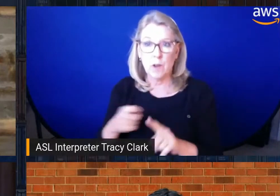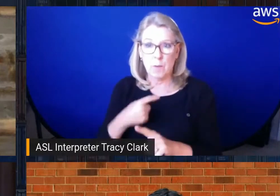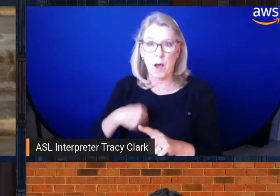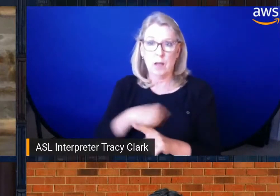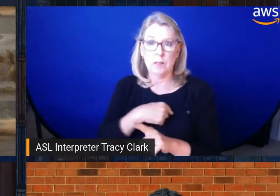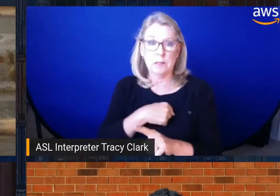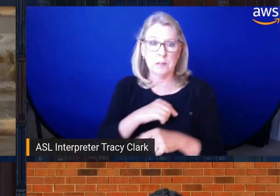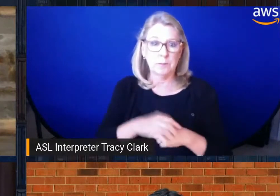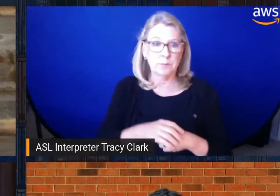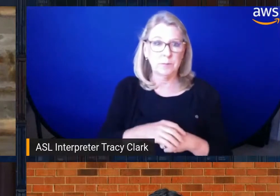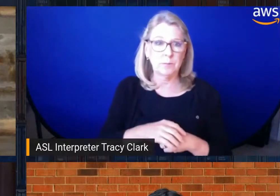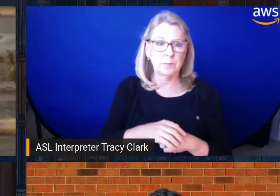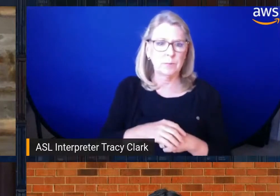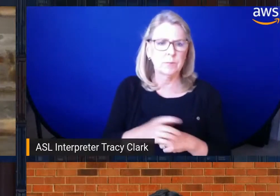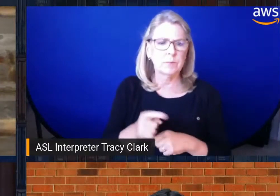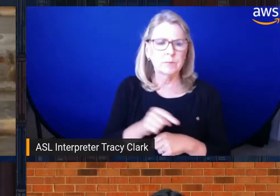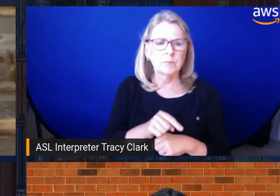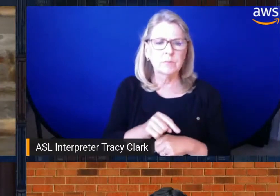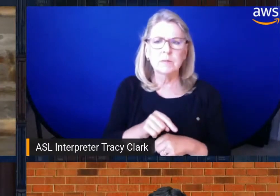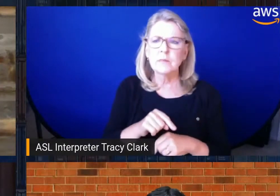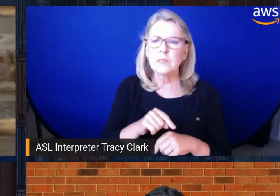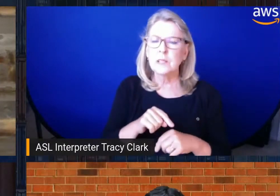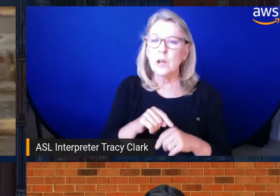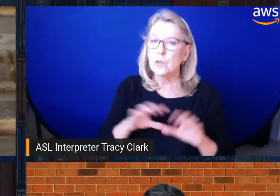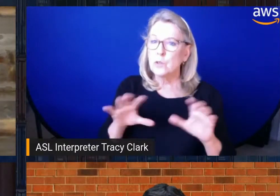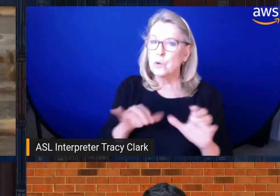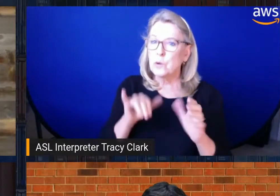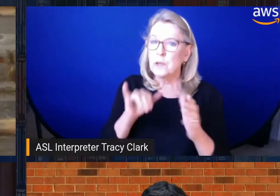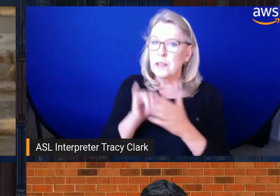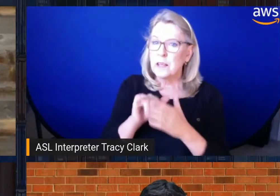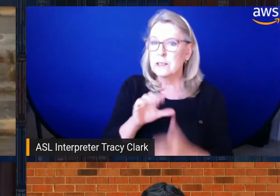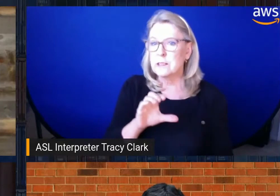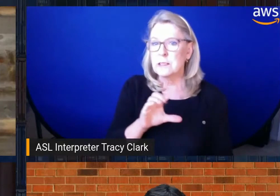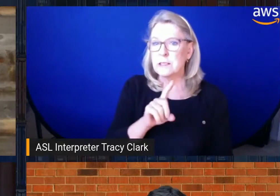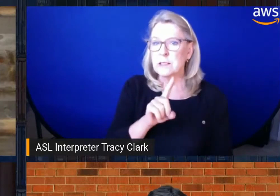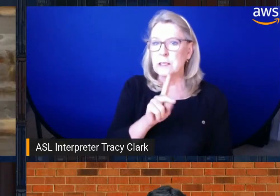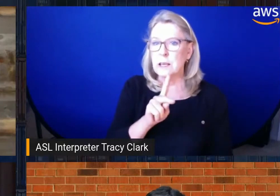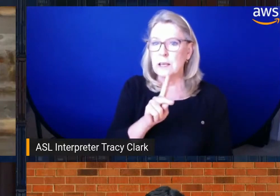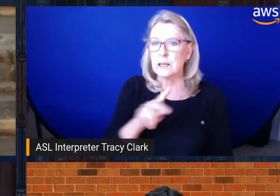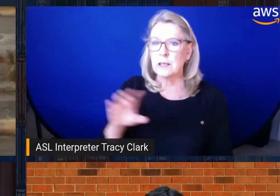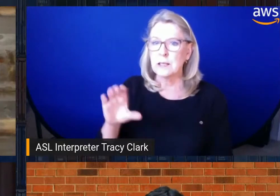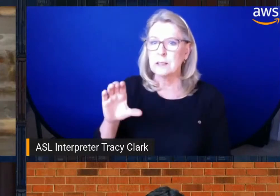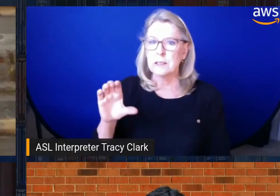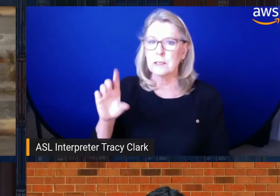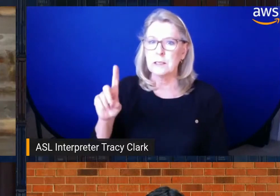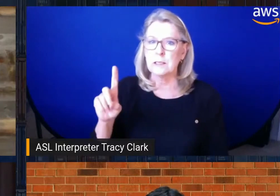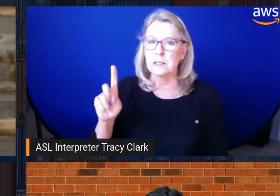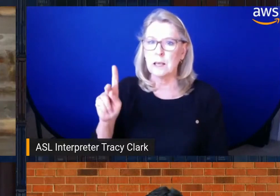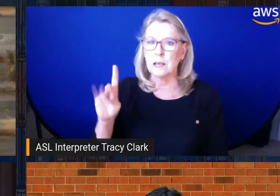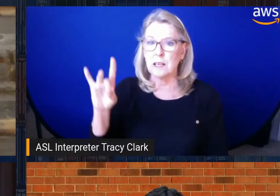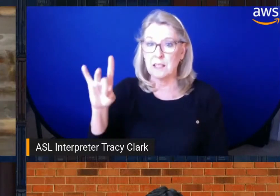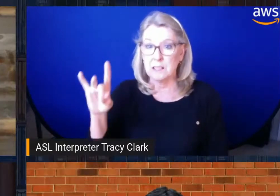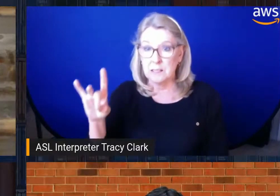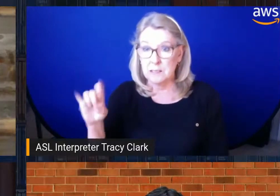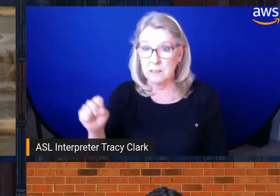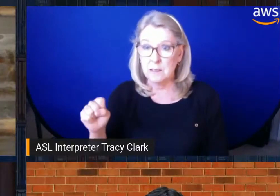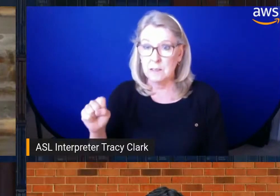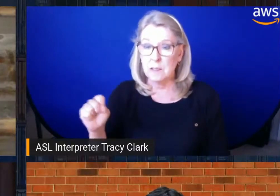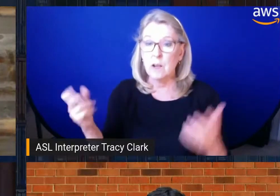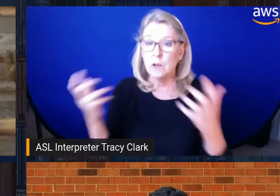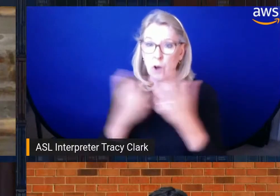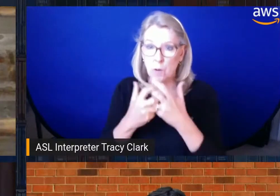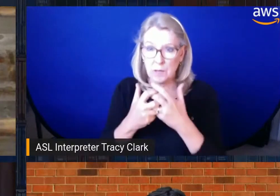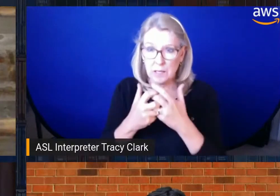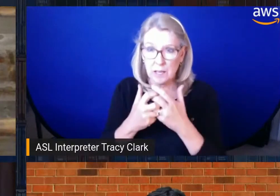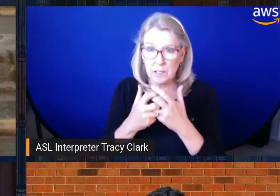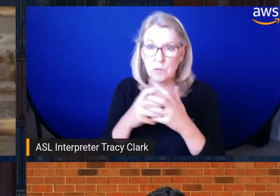of, doing it in the CDK8s combination all in code is a great way to combine those resources. Our